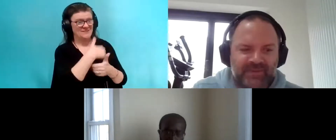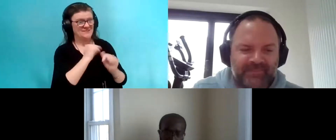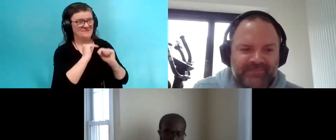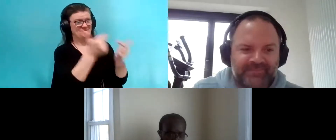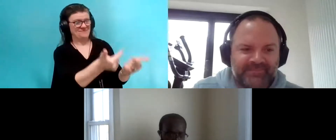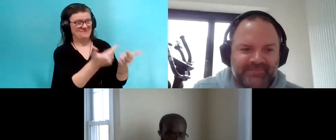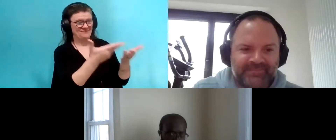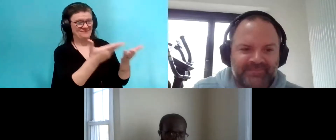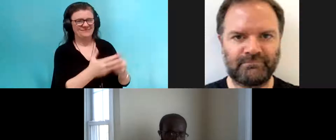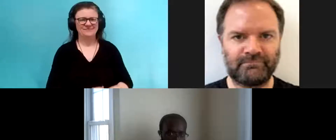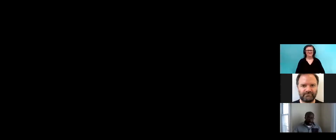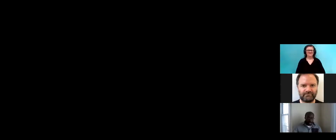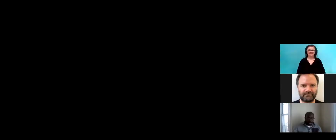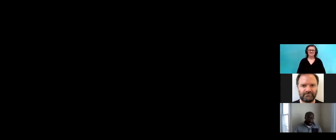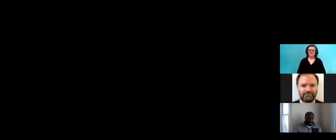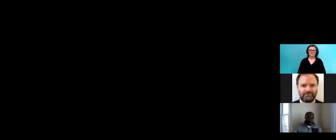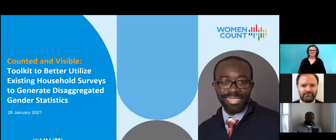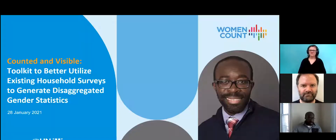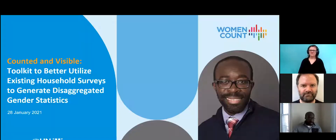yours.